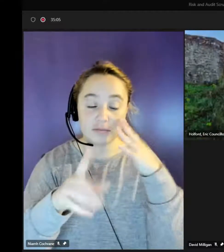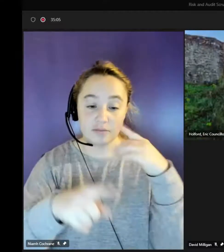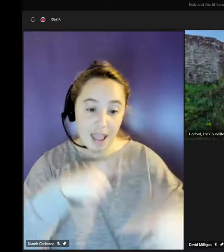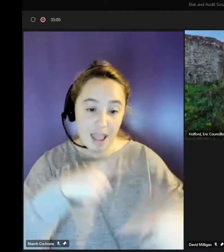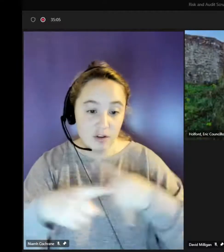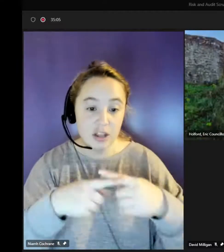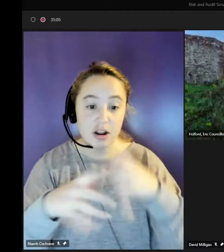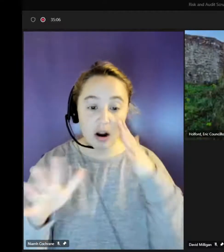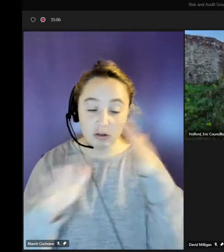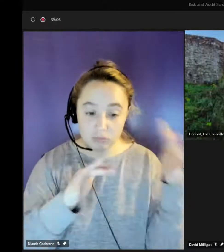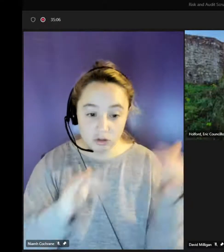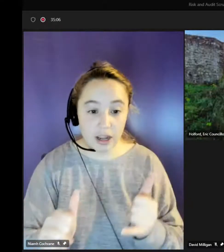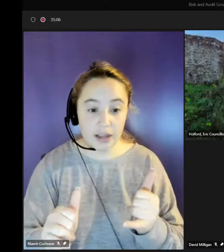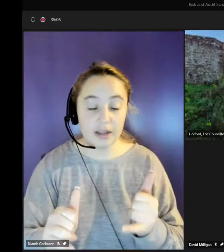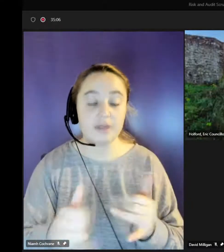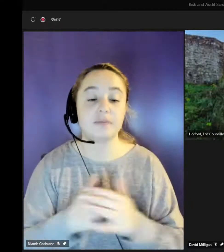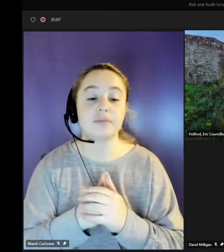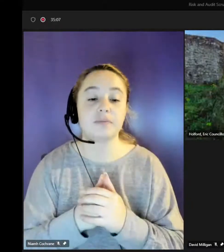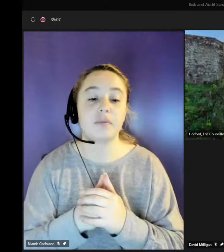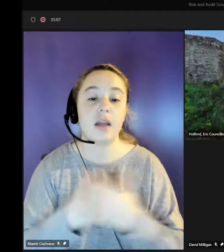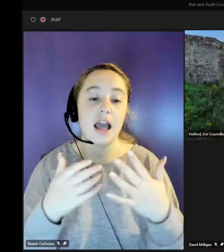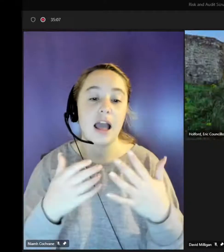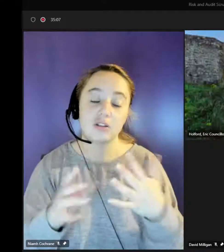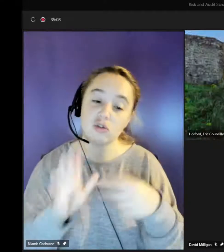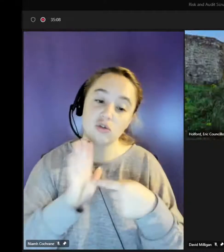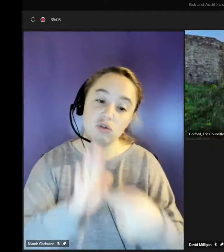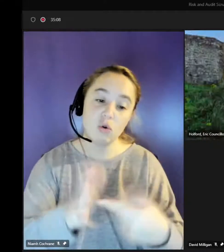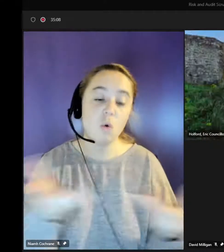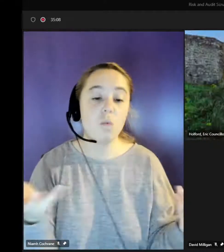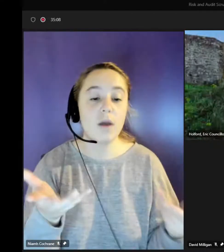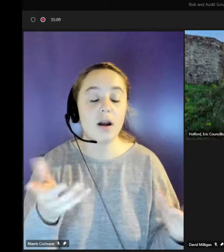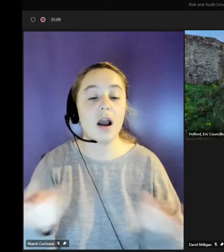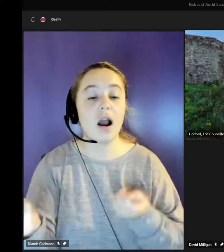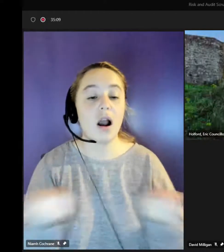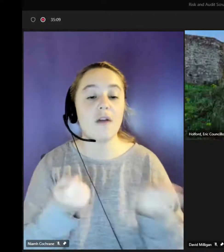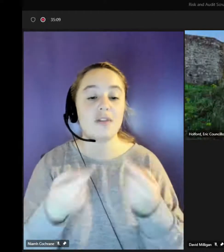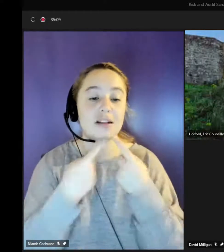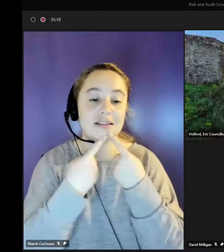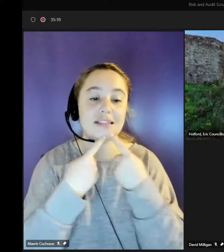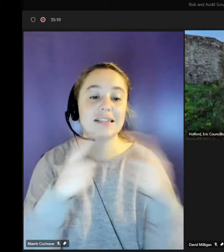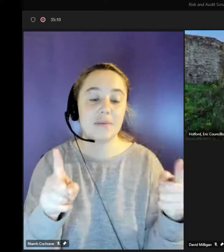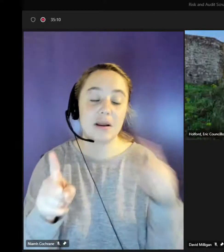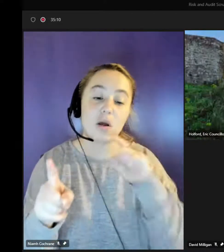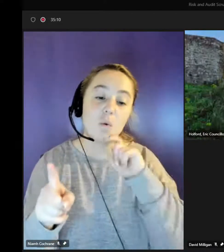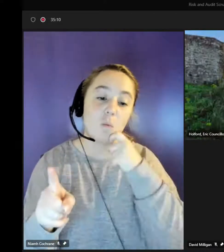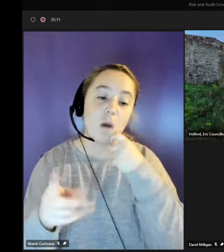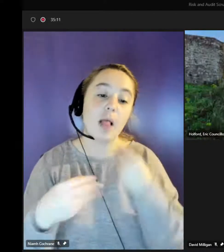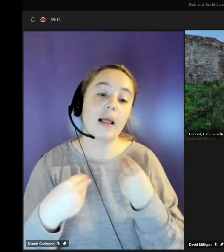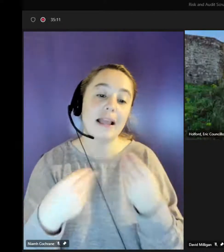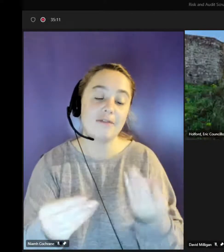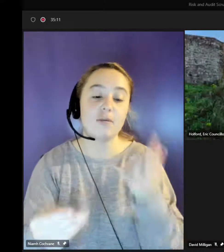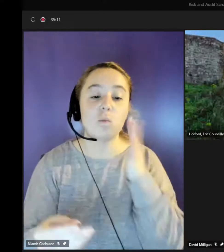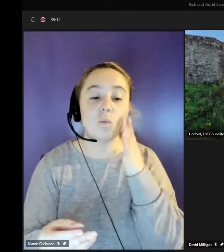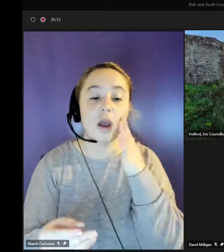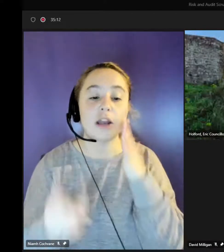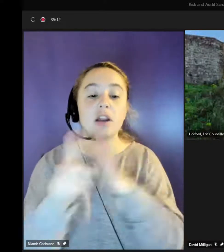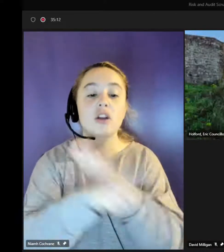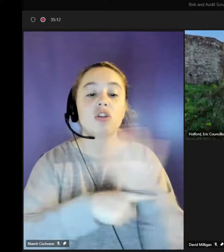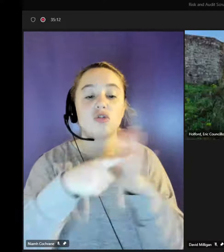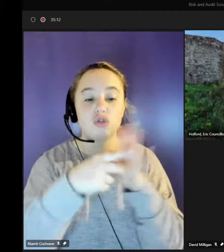code and the checks are set out in the annual governance statement, which you're going to get, as you know, in June of this year.